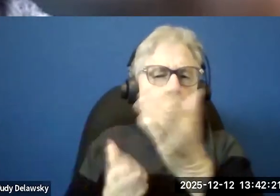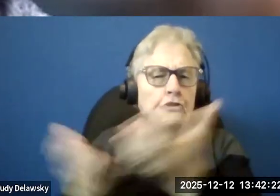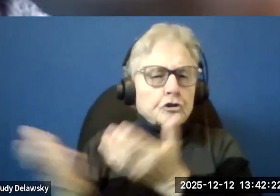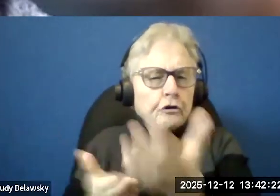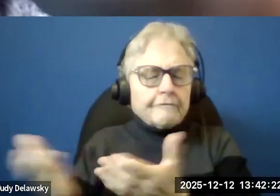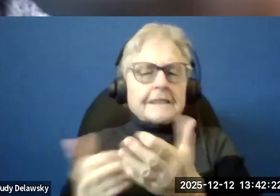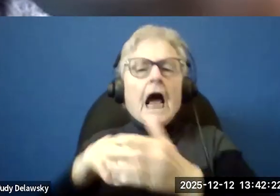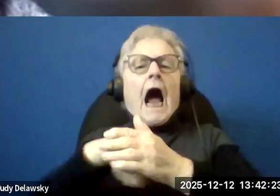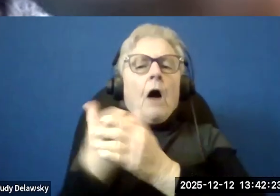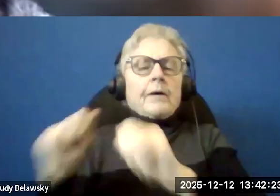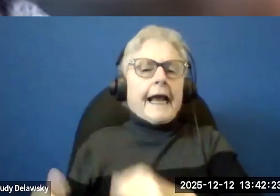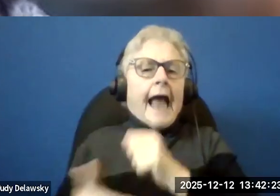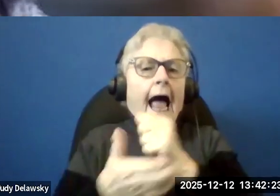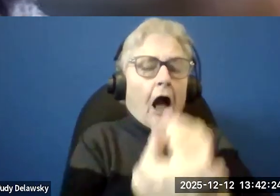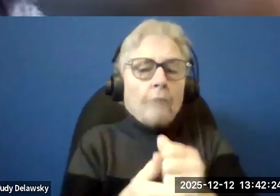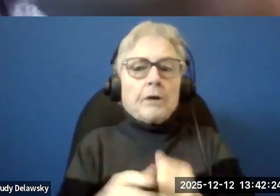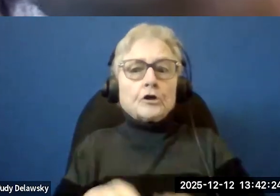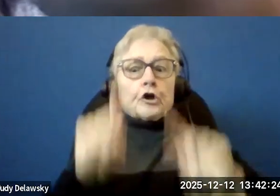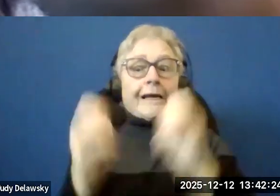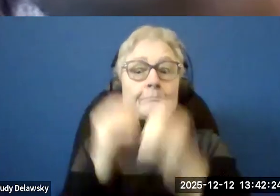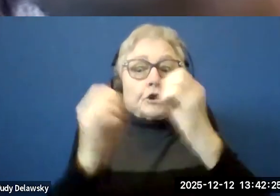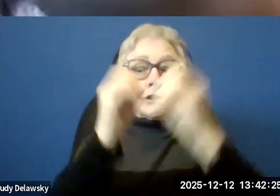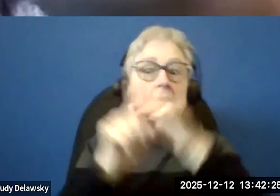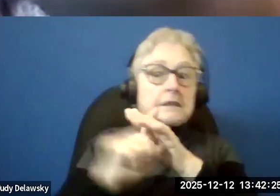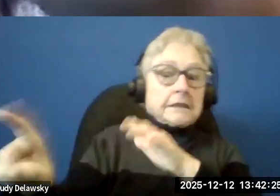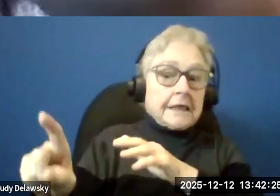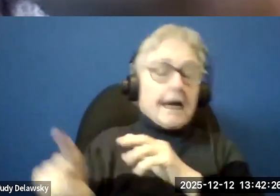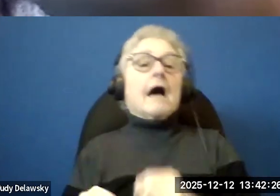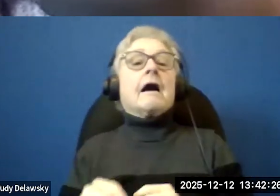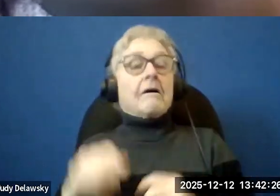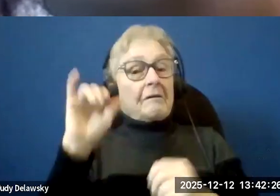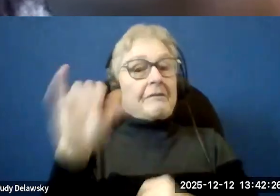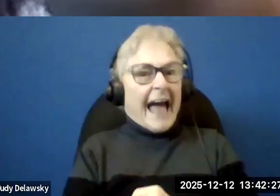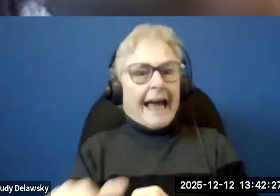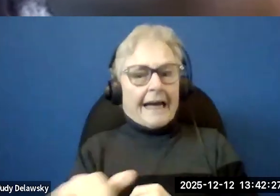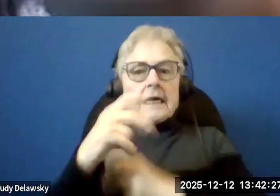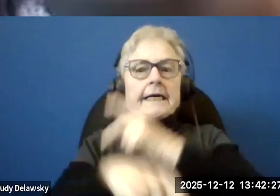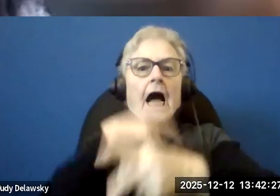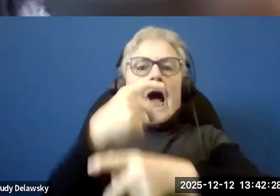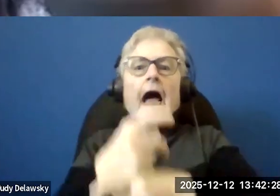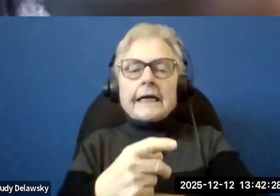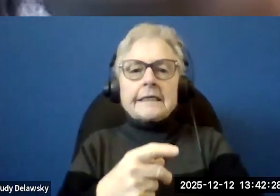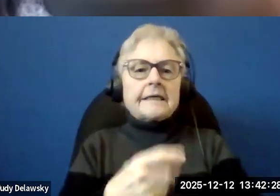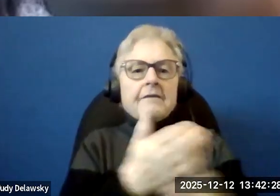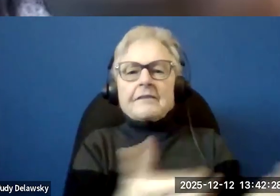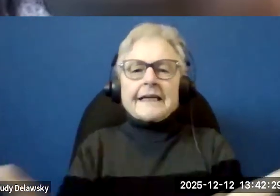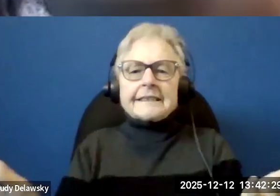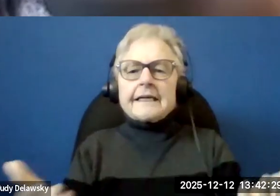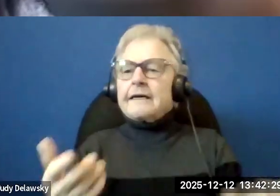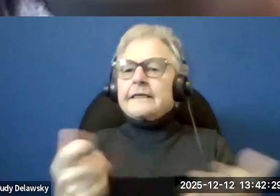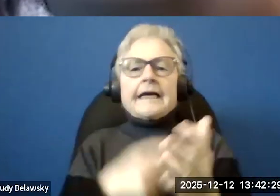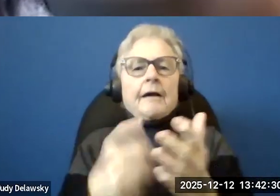disabilities in the event of evacuation, because these types of events that are potentially, caused